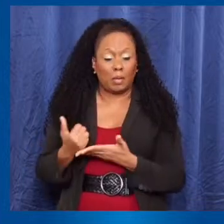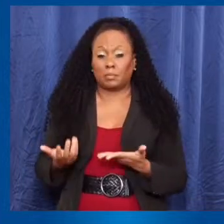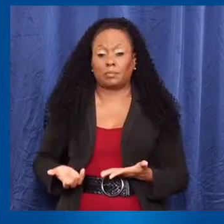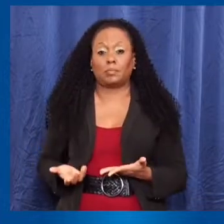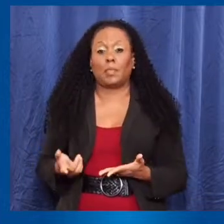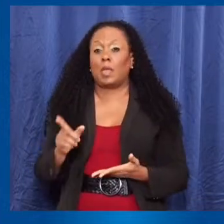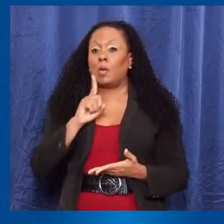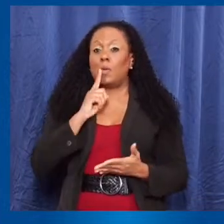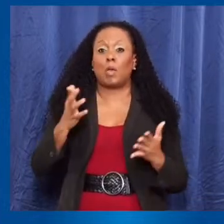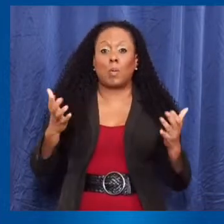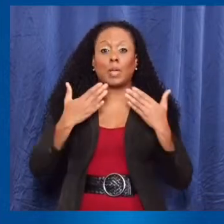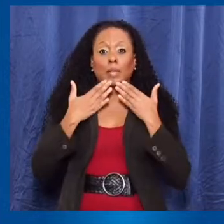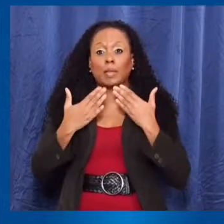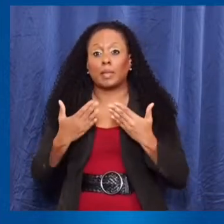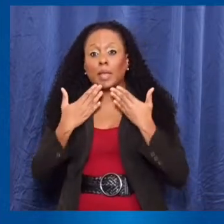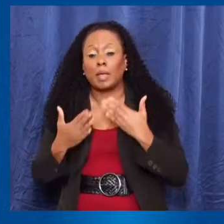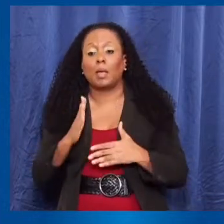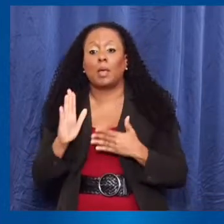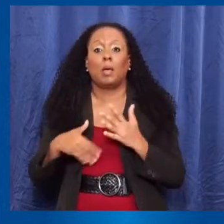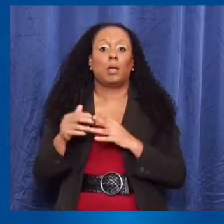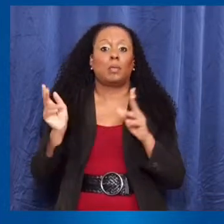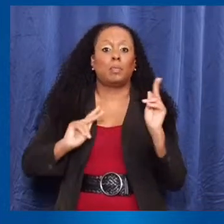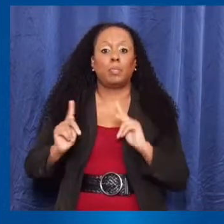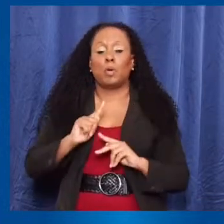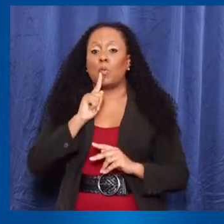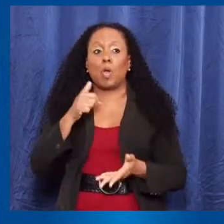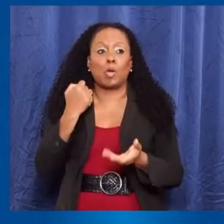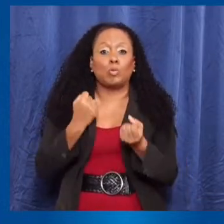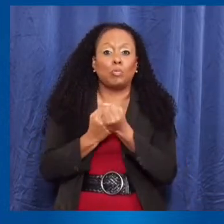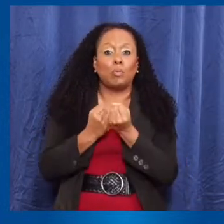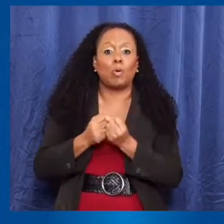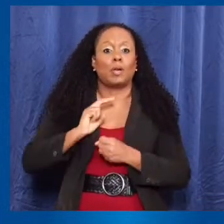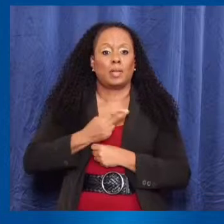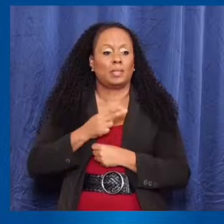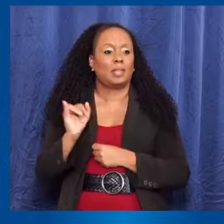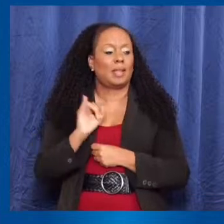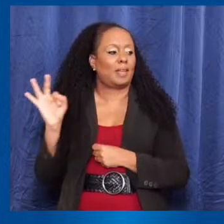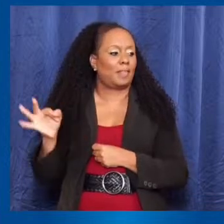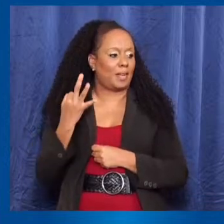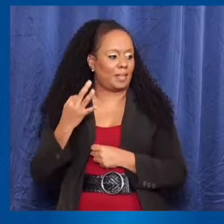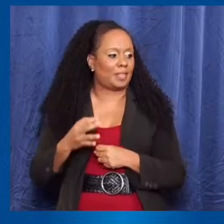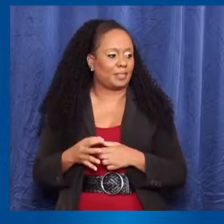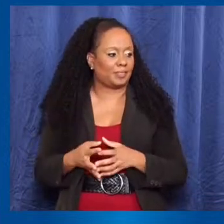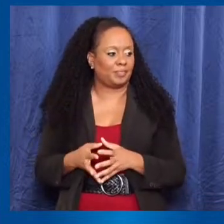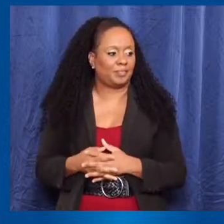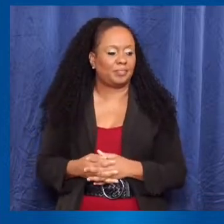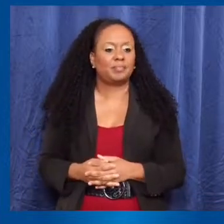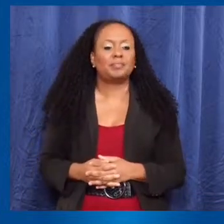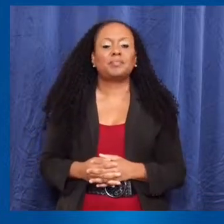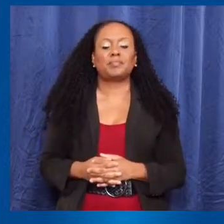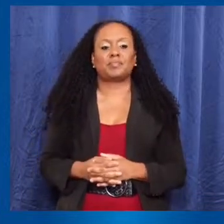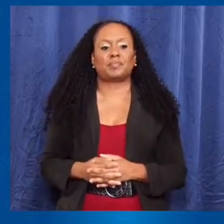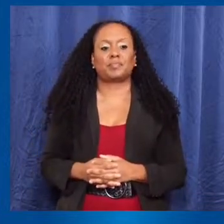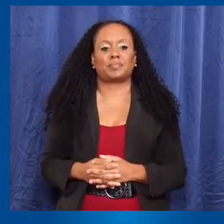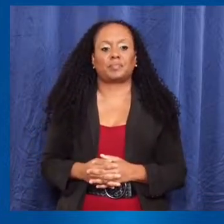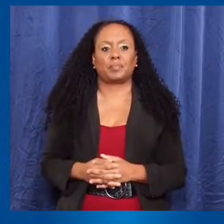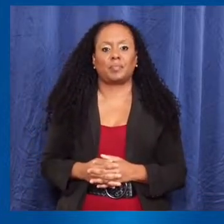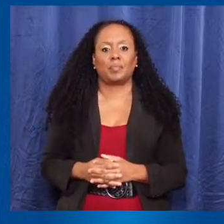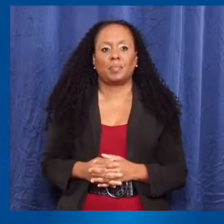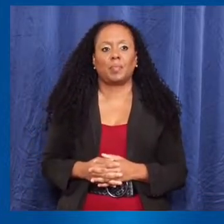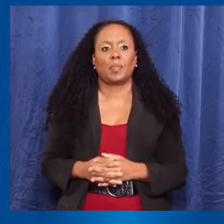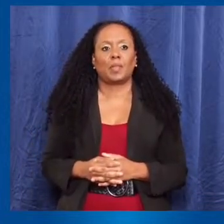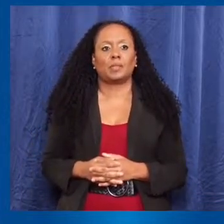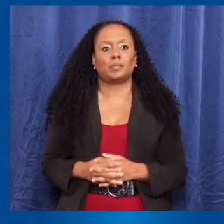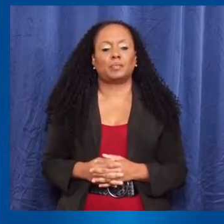And I want to thank all who would have assisted and supported us, including the French. I say these things, therefore, to say to you that I